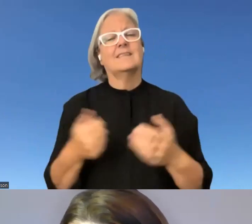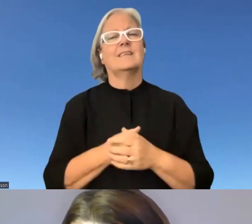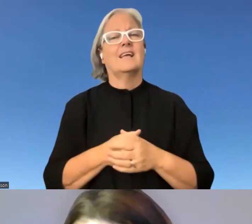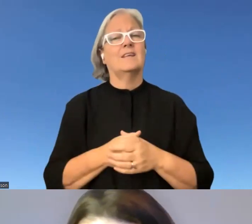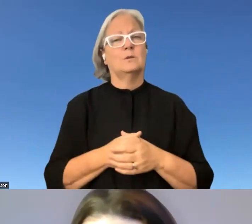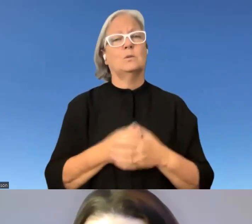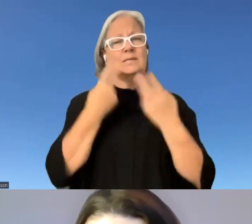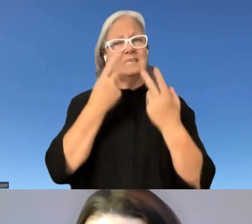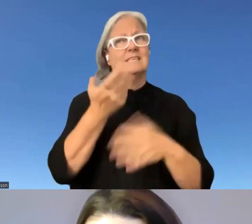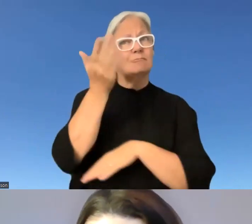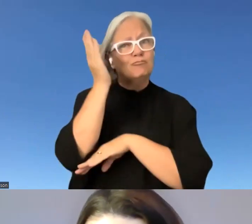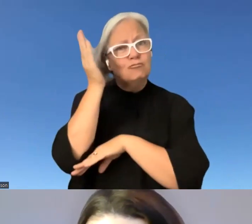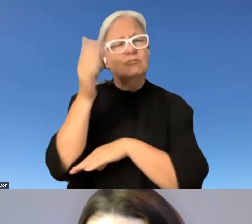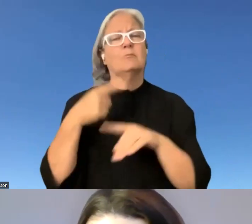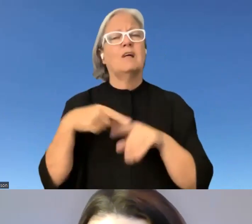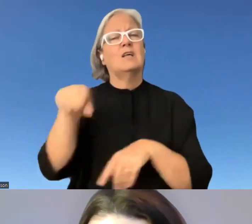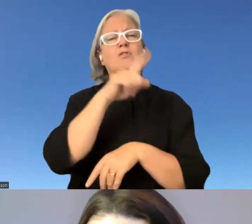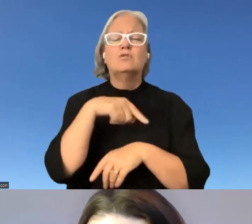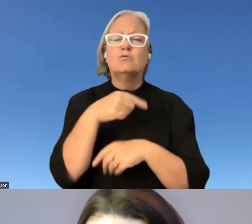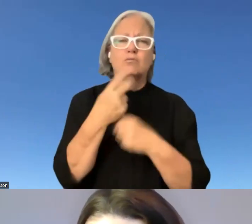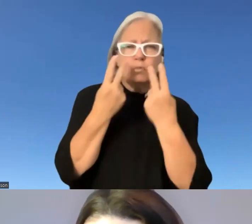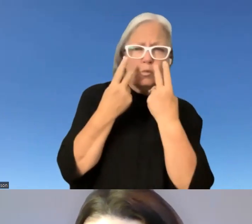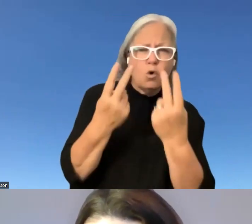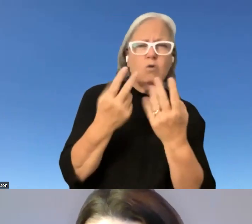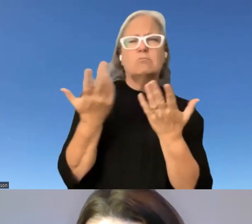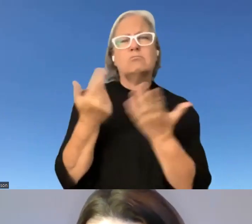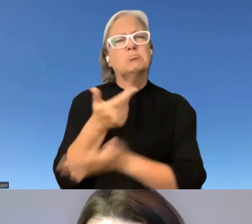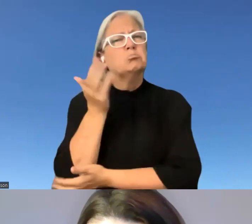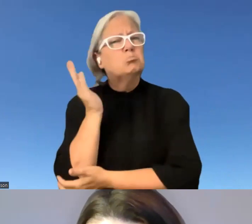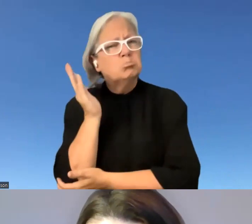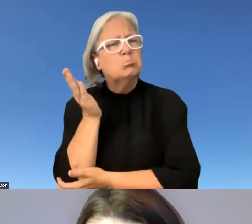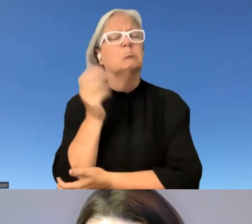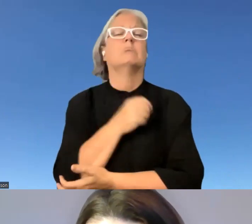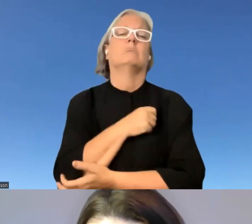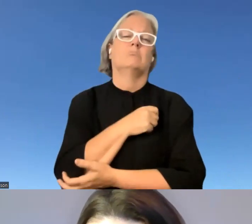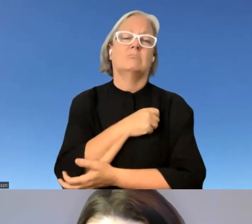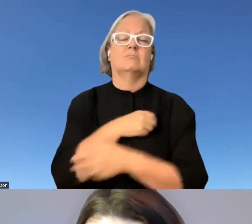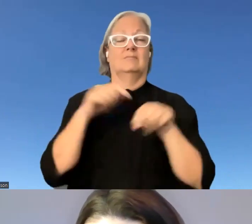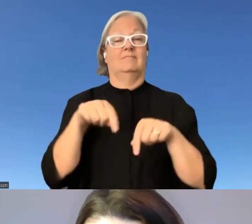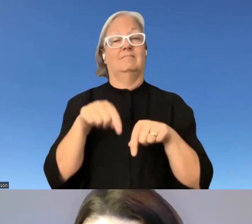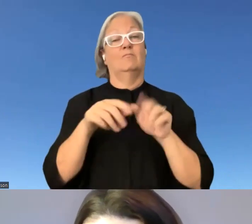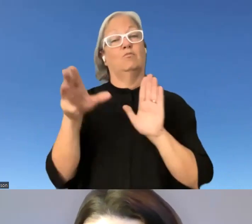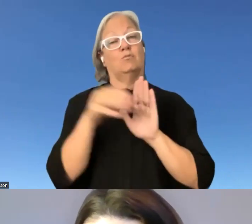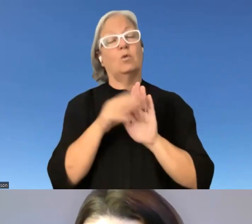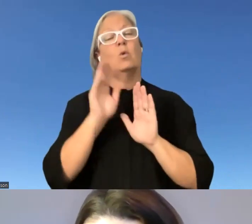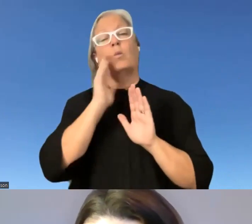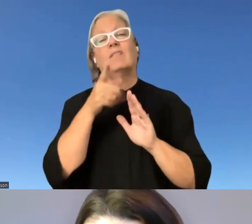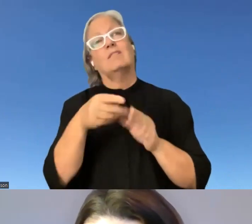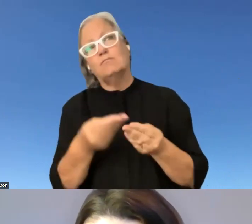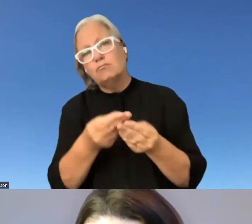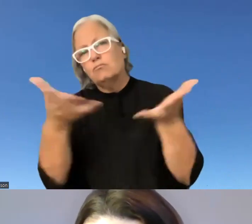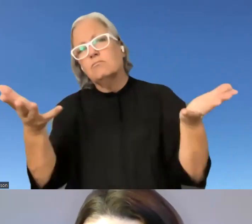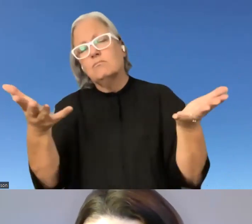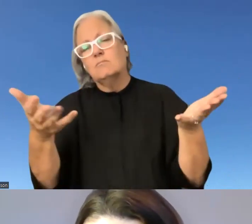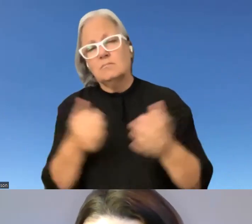speak, but also to listen in, to engage and ask questions. We will make this recording available. All of those who are